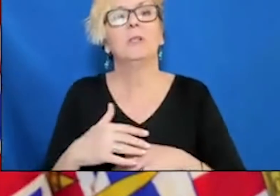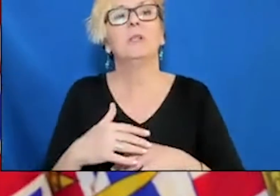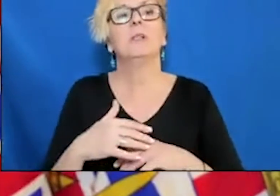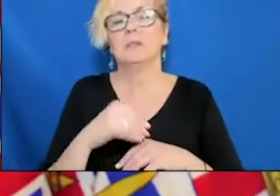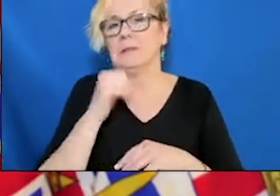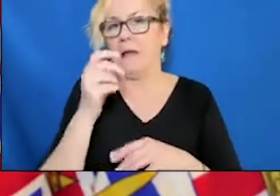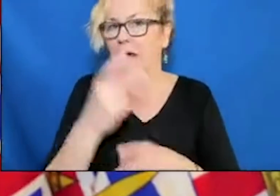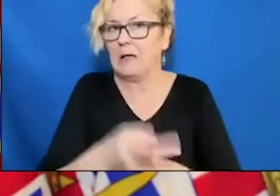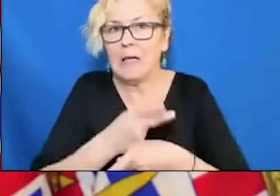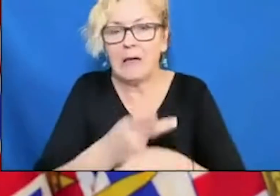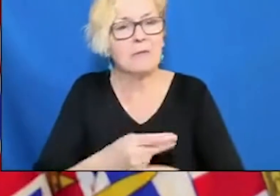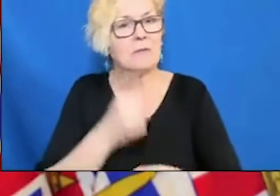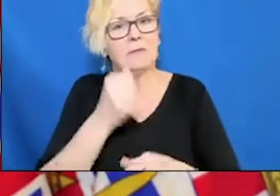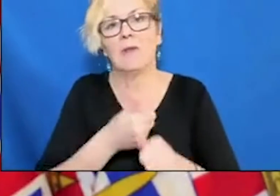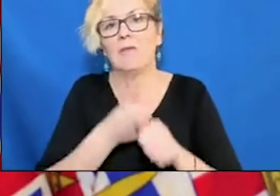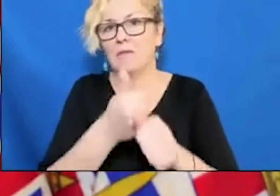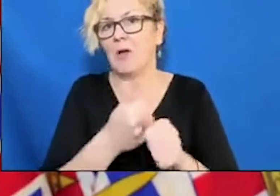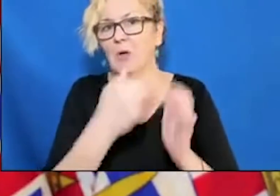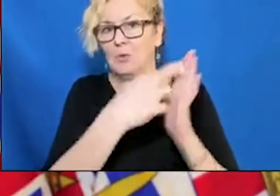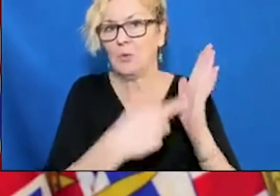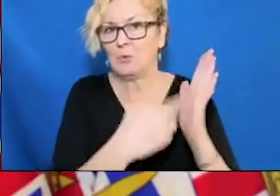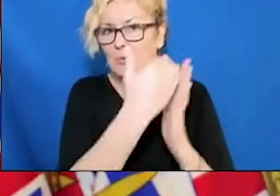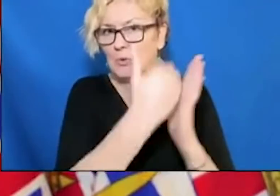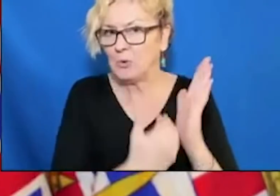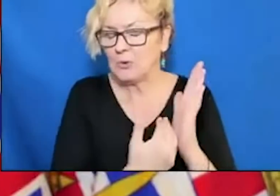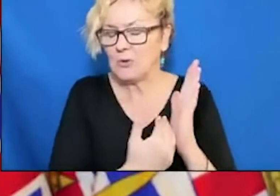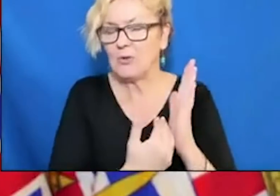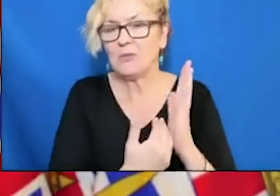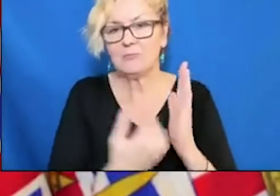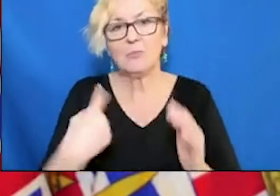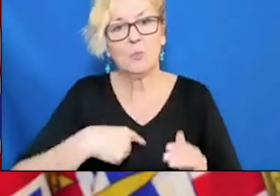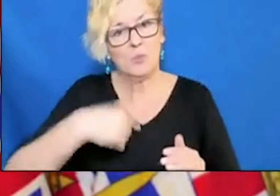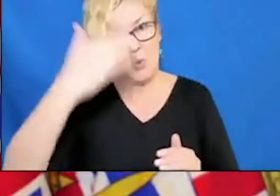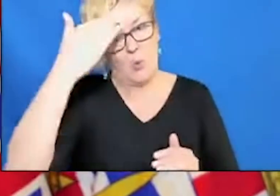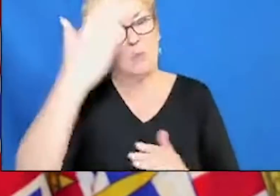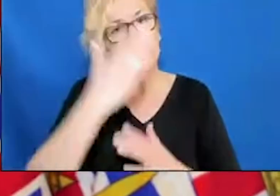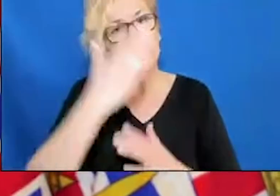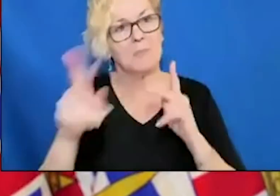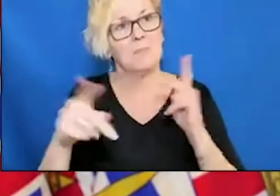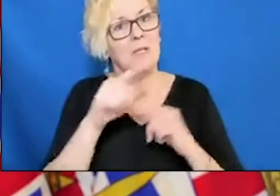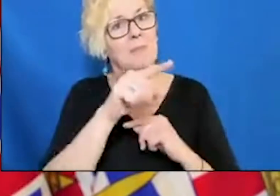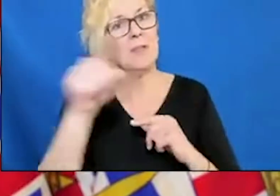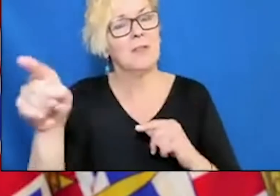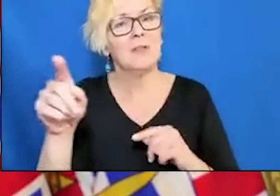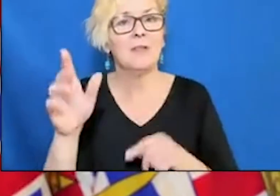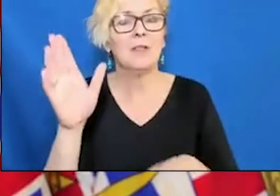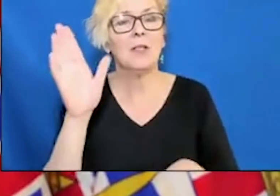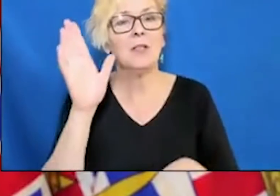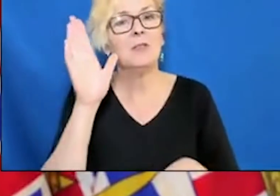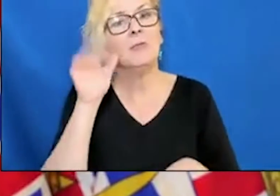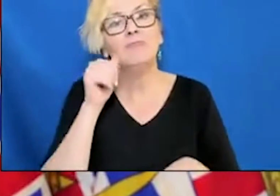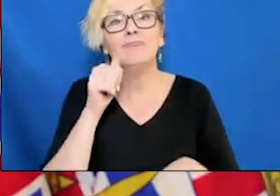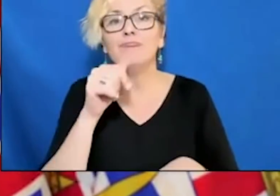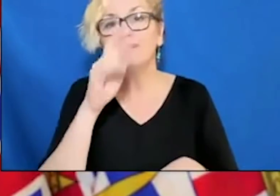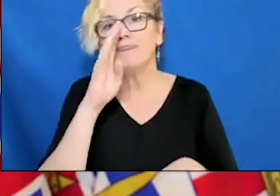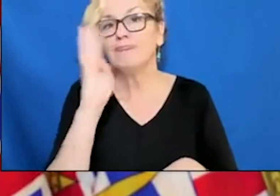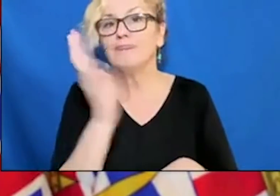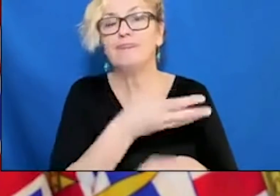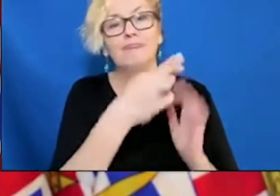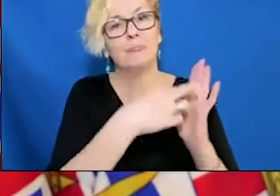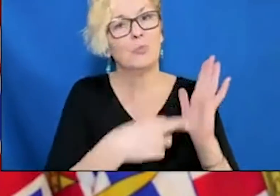friends. And we know that people are gathering together in indoor spaces. What I can say is we know that